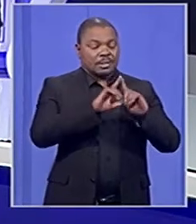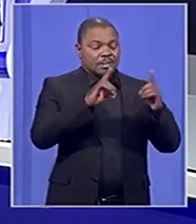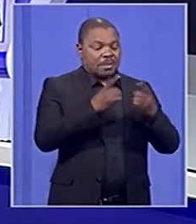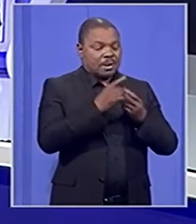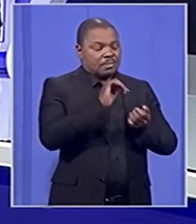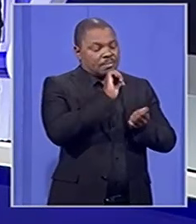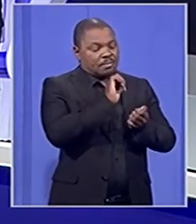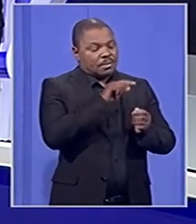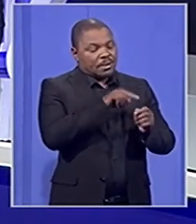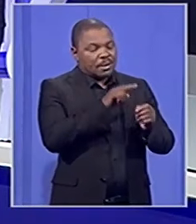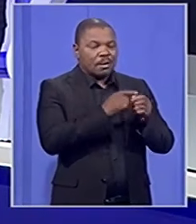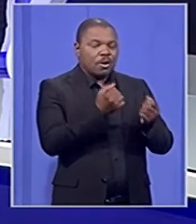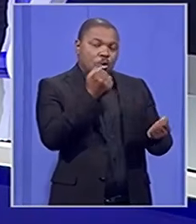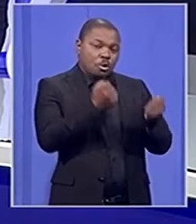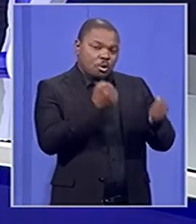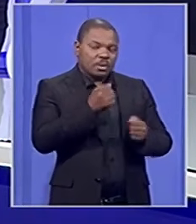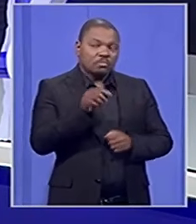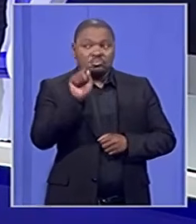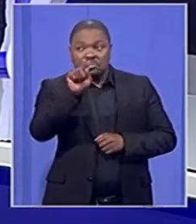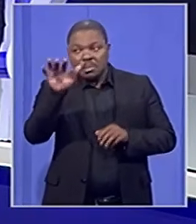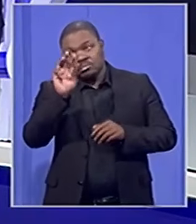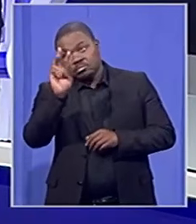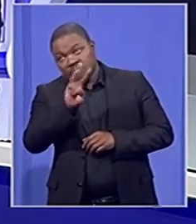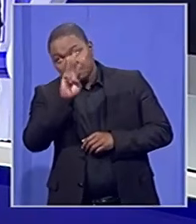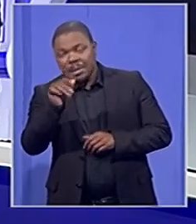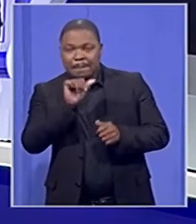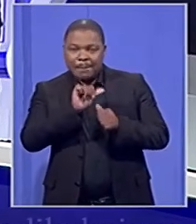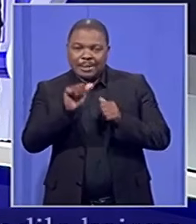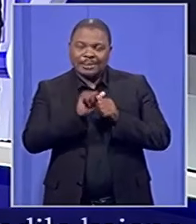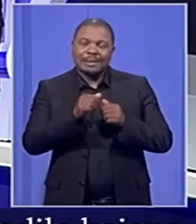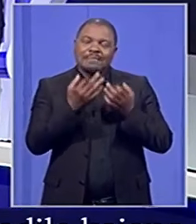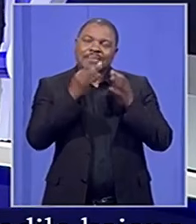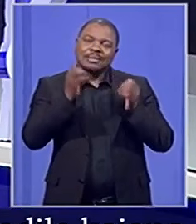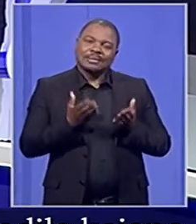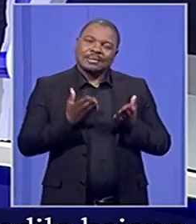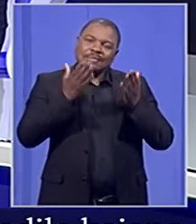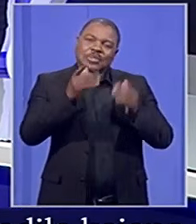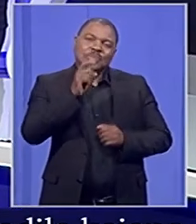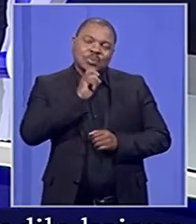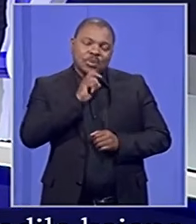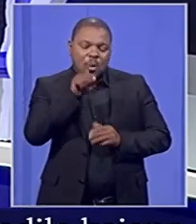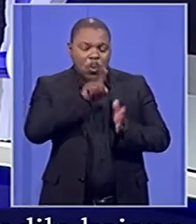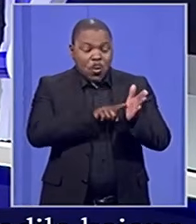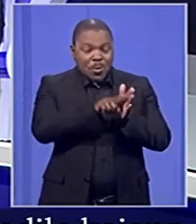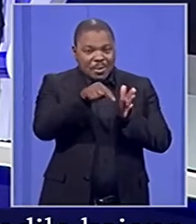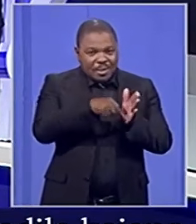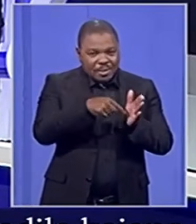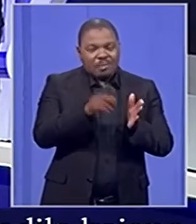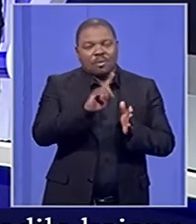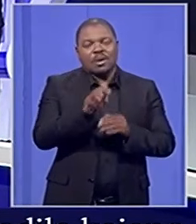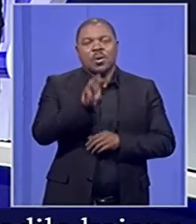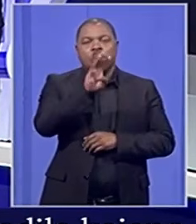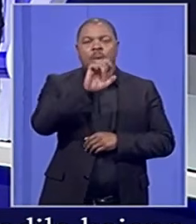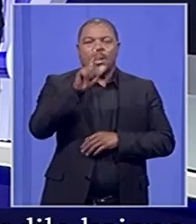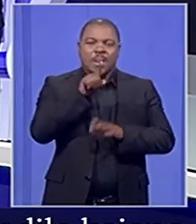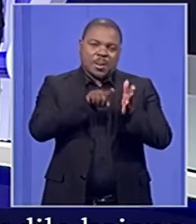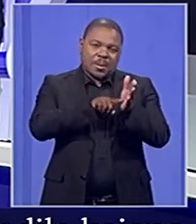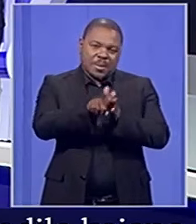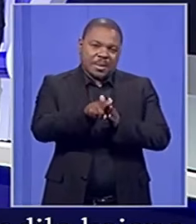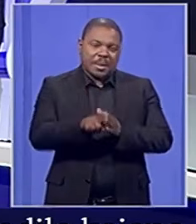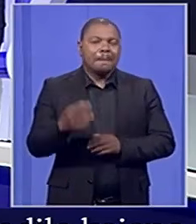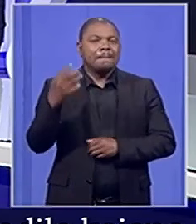kgothaletsa baahi ho nka monyetla wa ditshebeletso tsa mahala tse tliswang ke beke ya naha ya lengolo la kabo ya mafa e leng will.